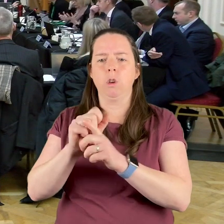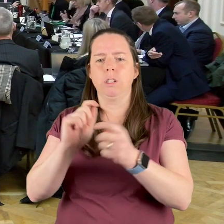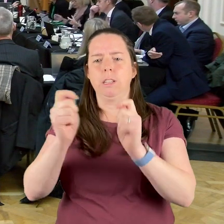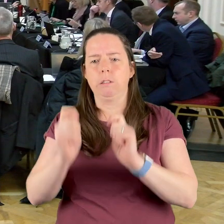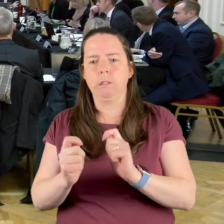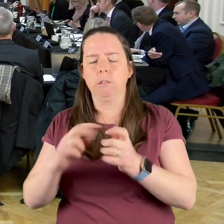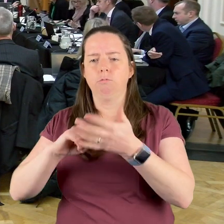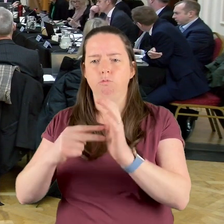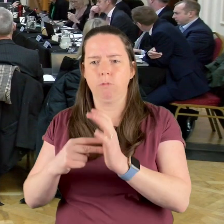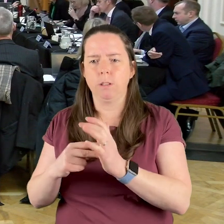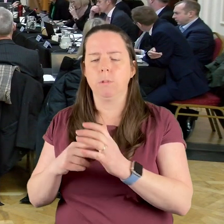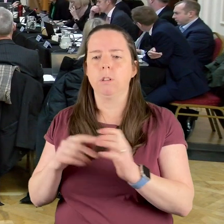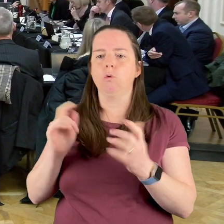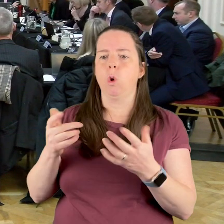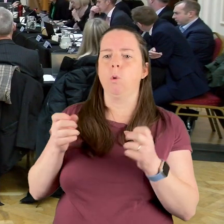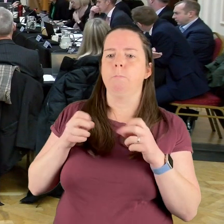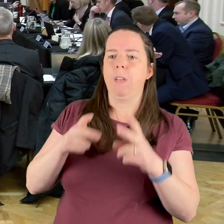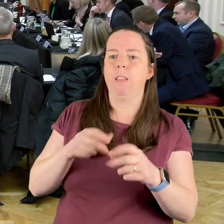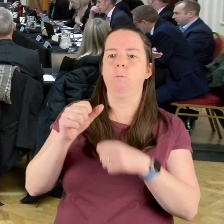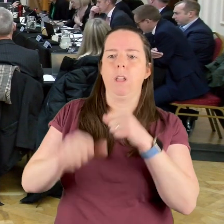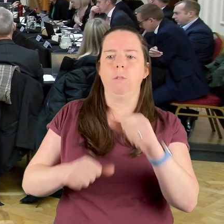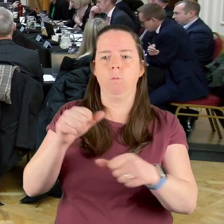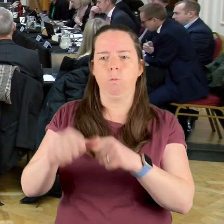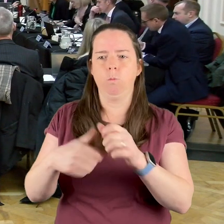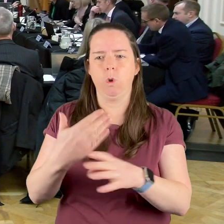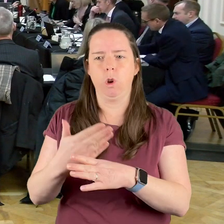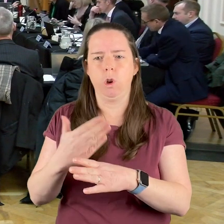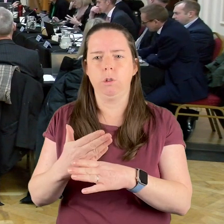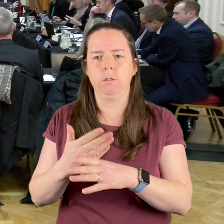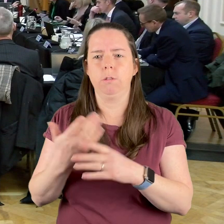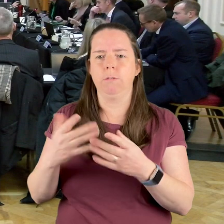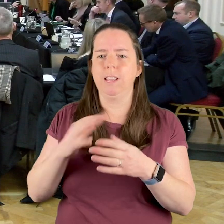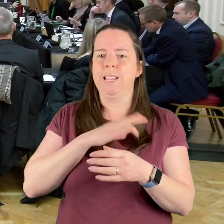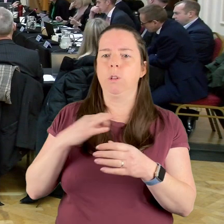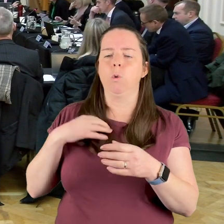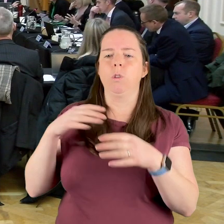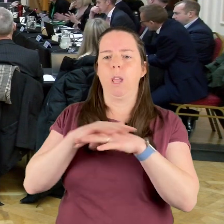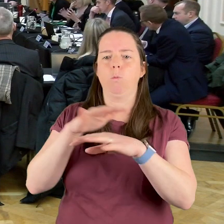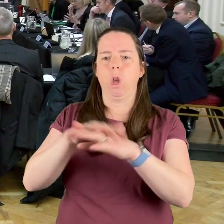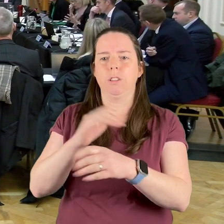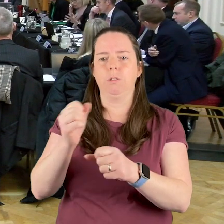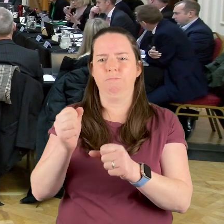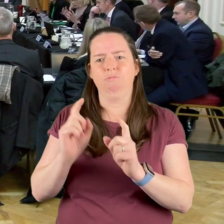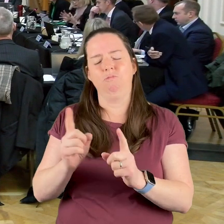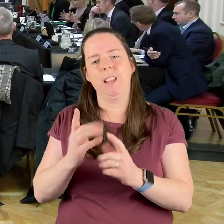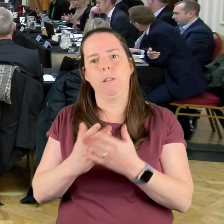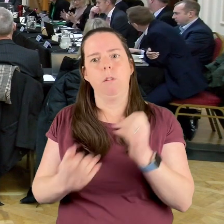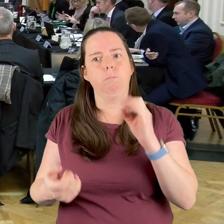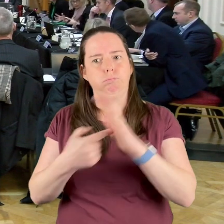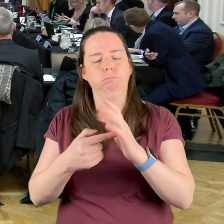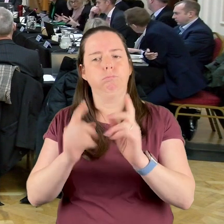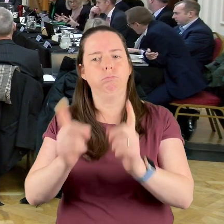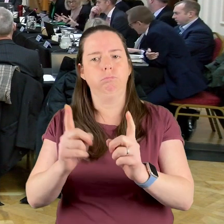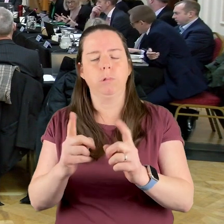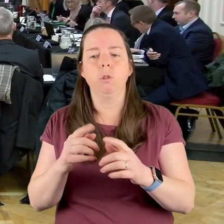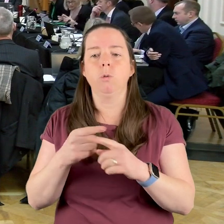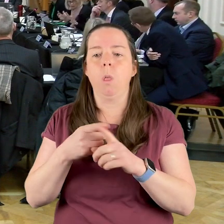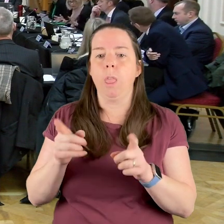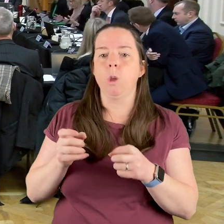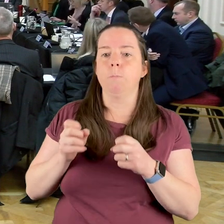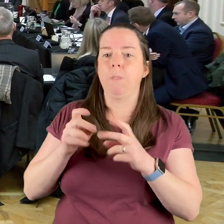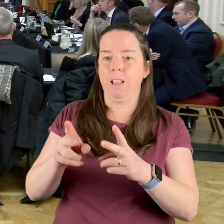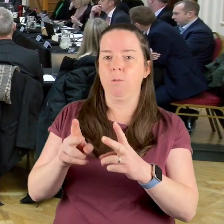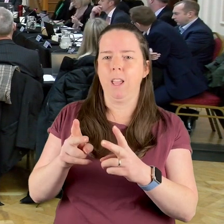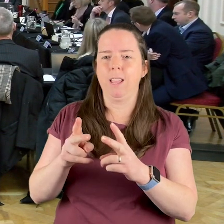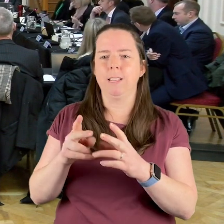and changing how we arrange diagnostics, etc. So the pathway work that the clinical networks are doing,